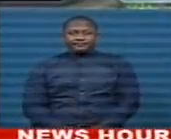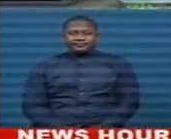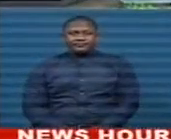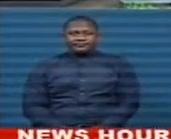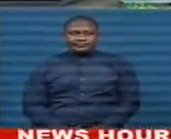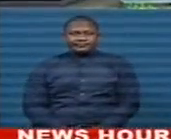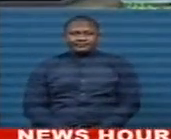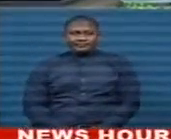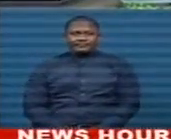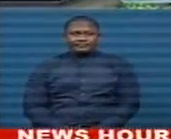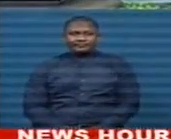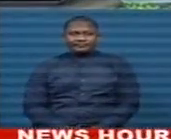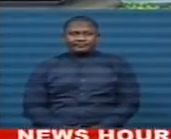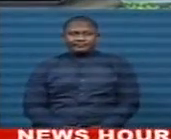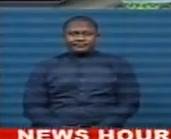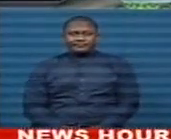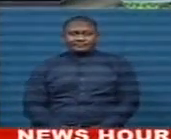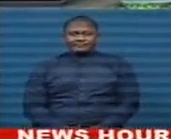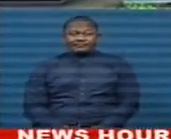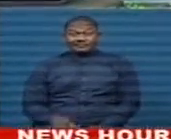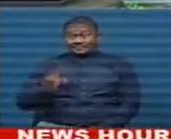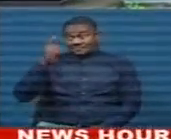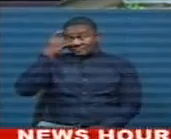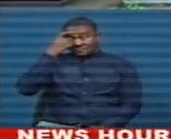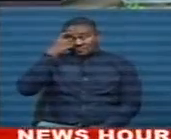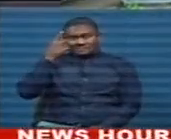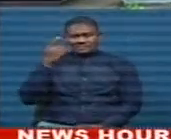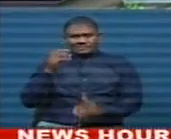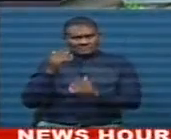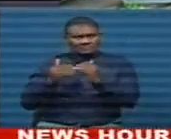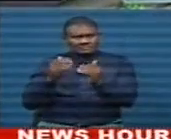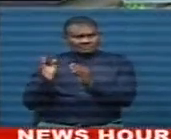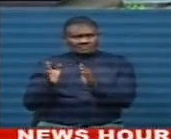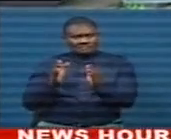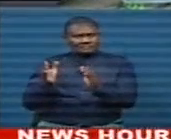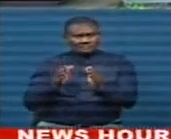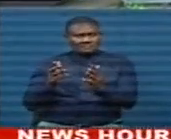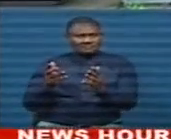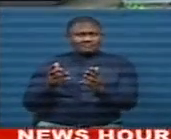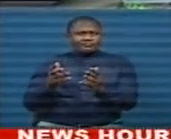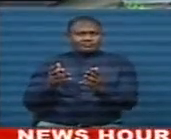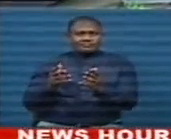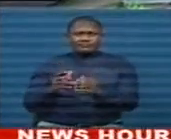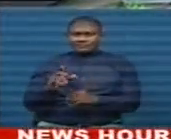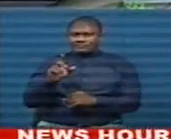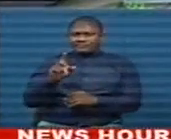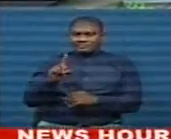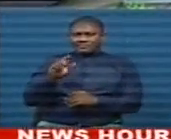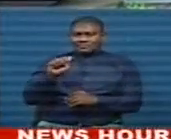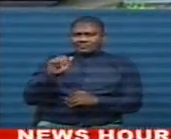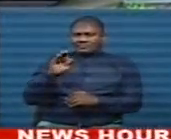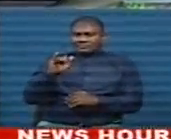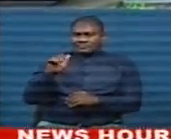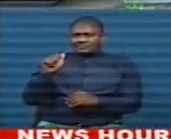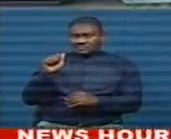The government is stepping up cashew production under its Planting for Export and Investment program. In the Daffiama-Bussie-Issa